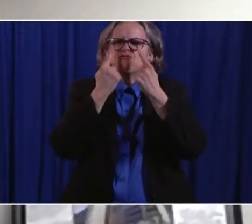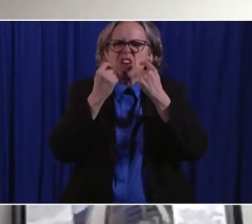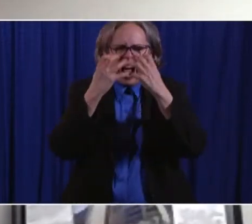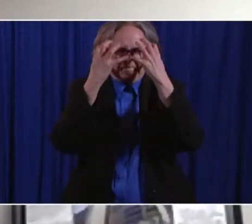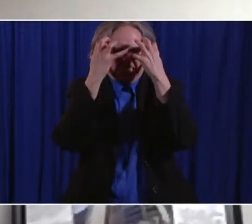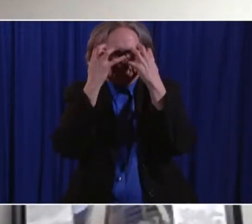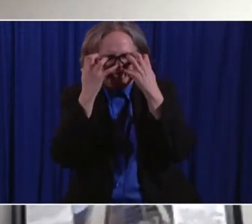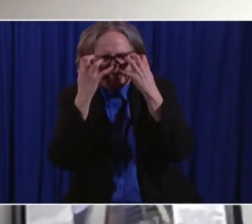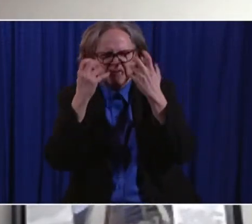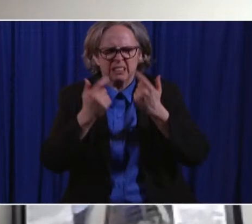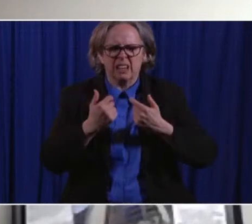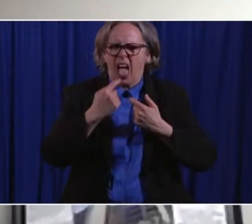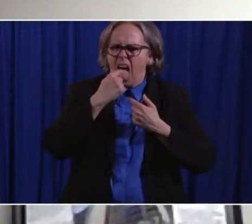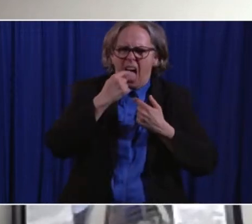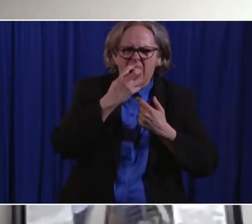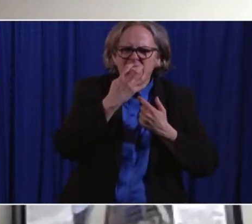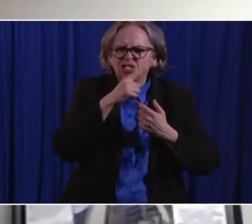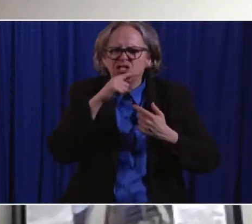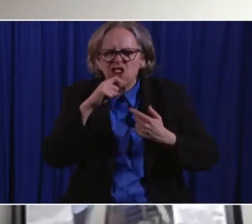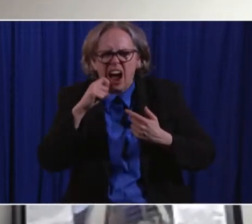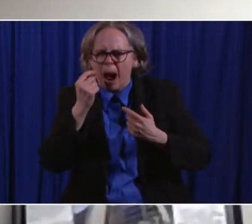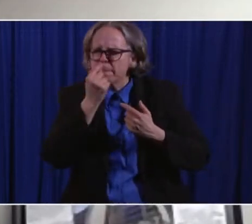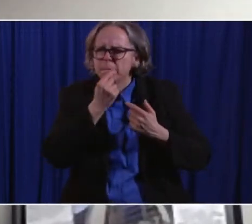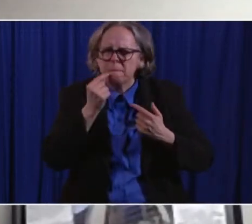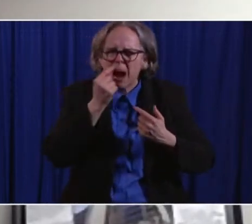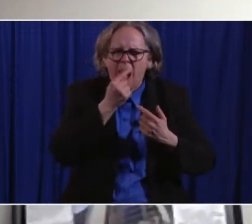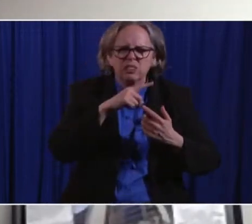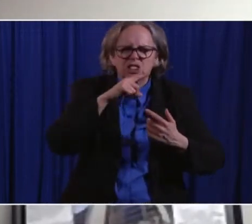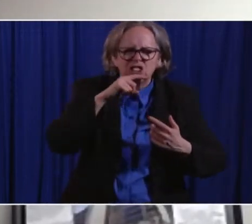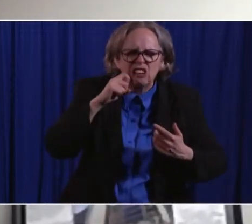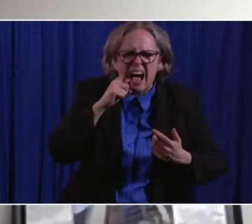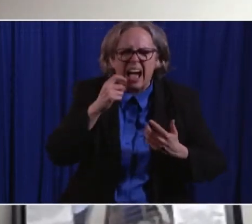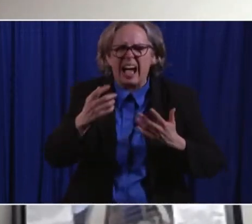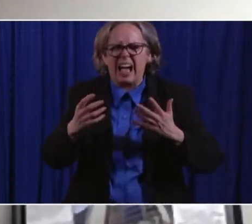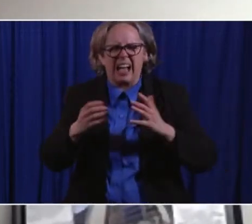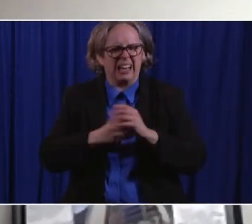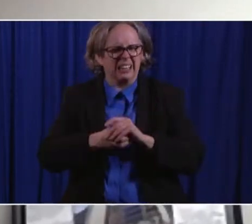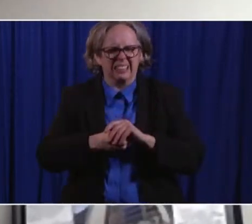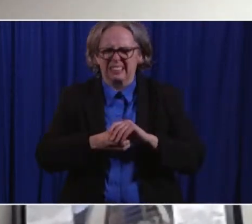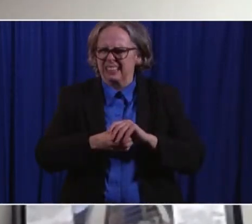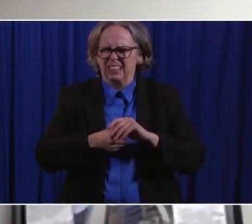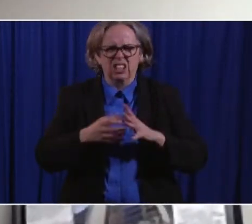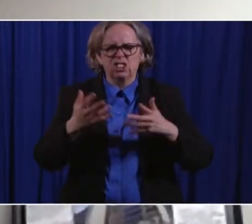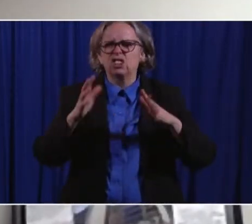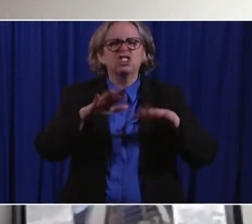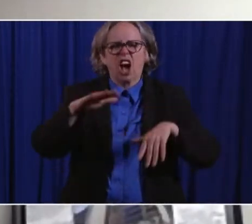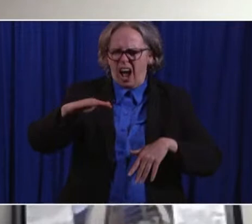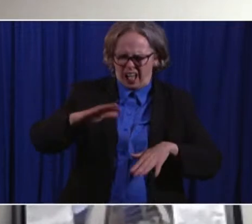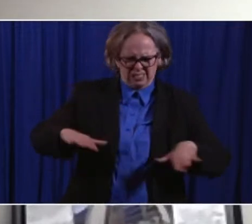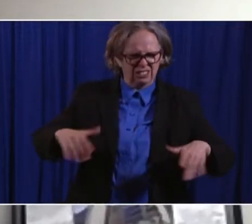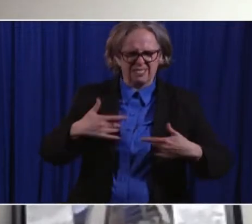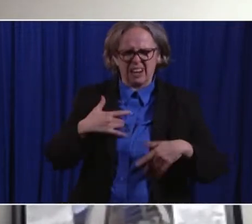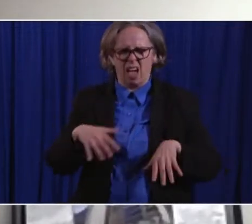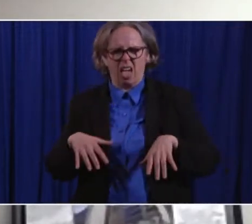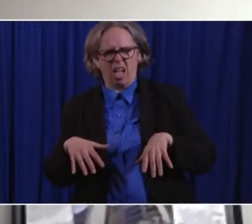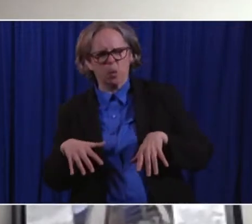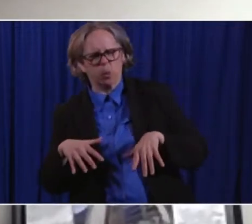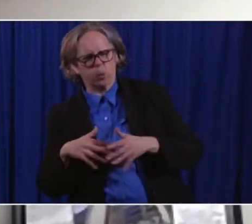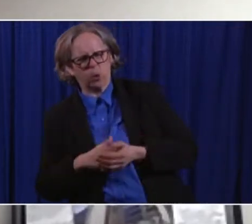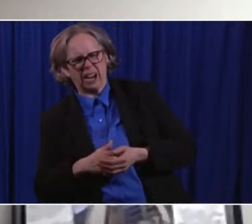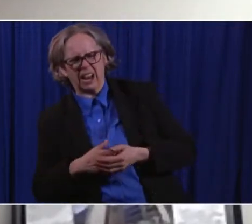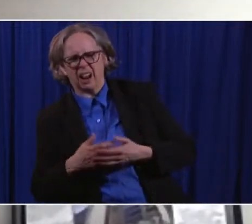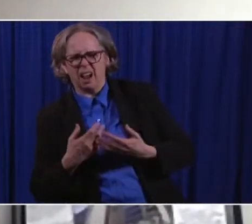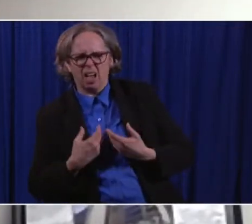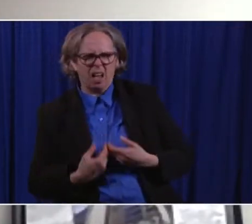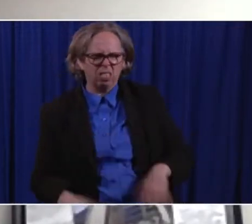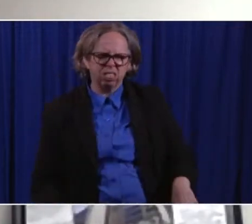some dried, cracked lips. Overall, kids just may feel ill. They may be weak, lethargic. Symptoms